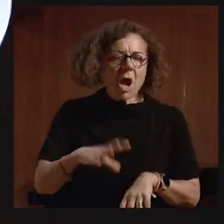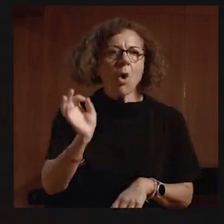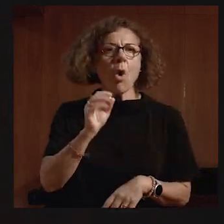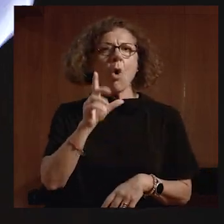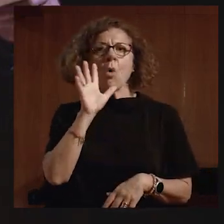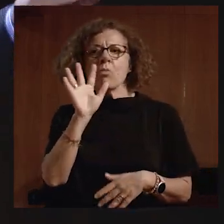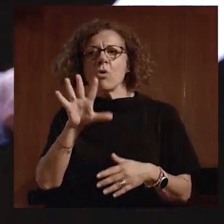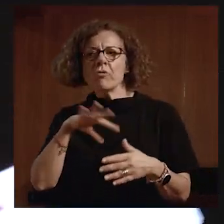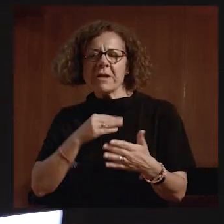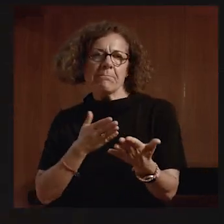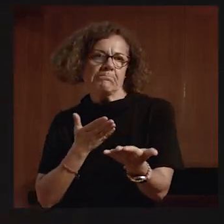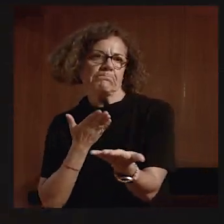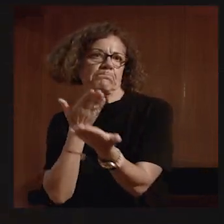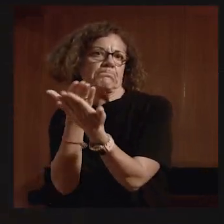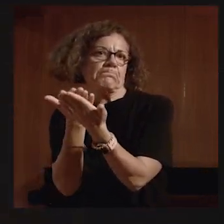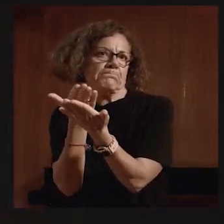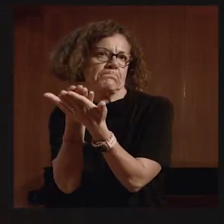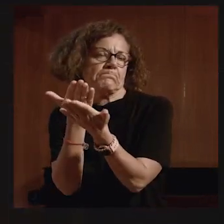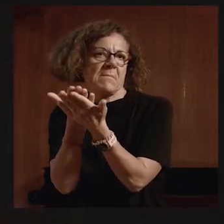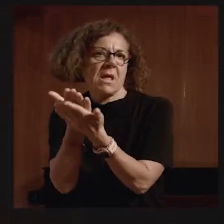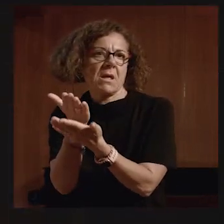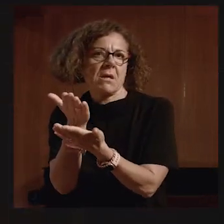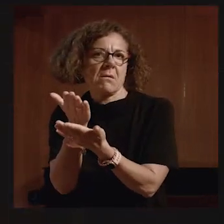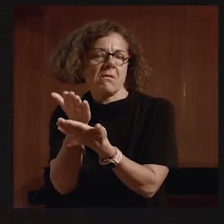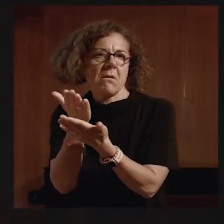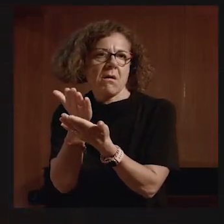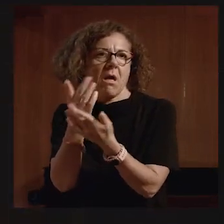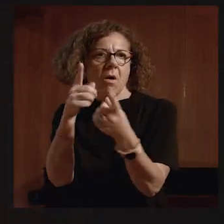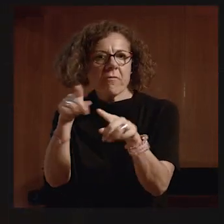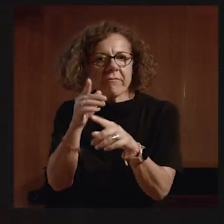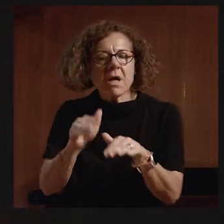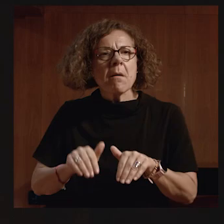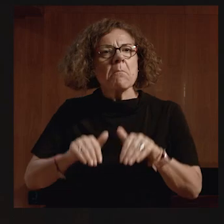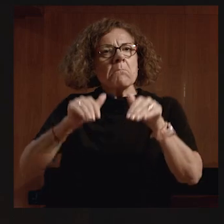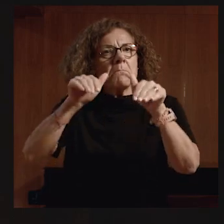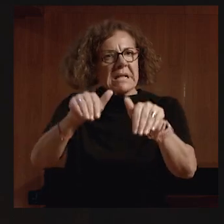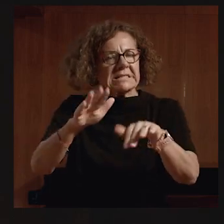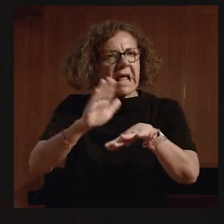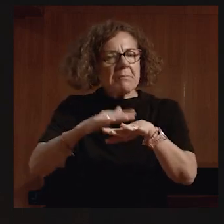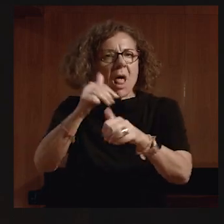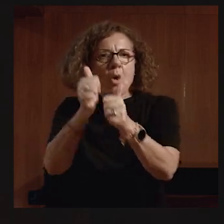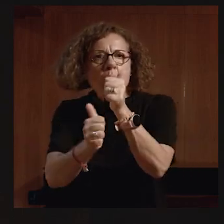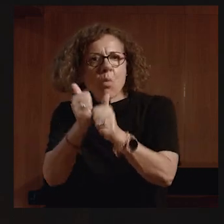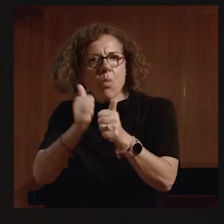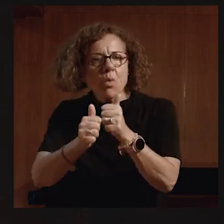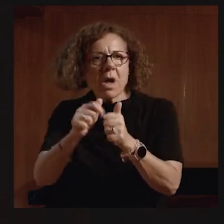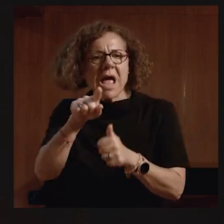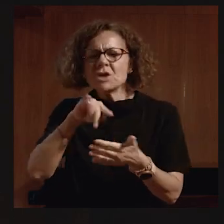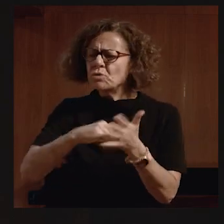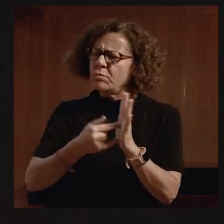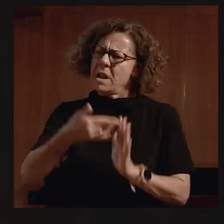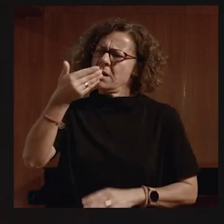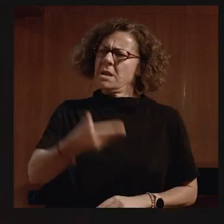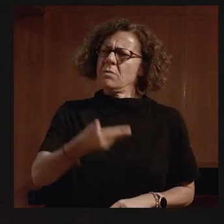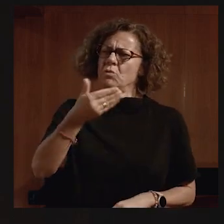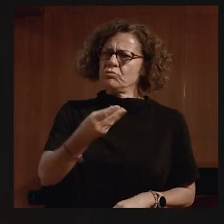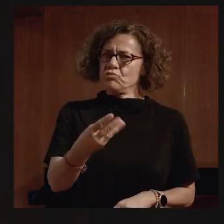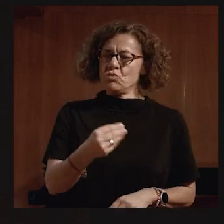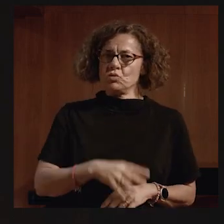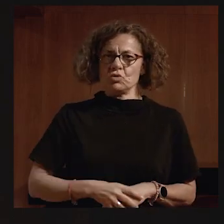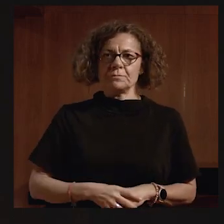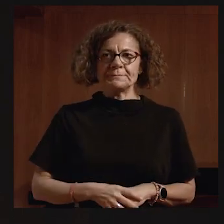for whatever you want to do. But have a plan. It's so important. And it's something a lot of